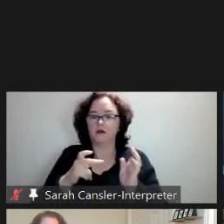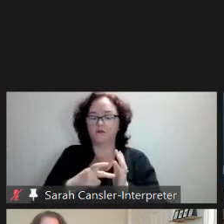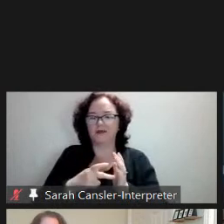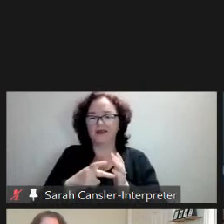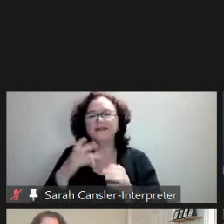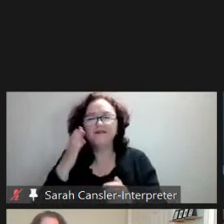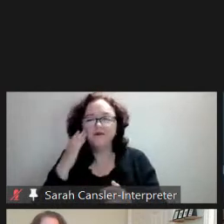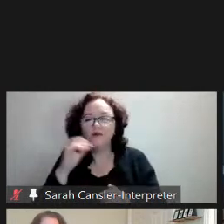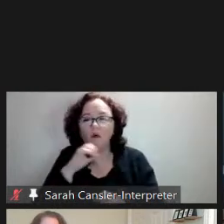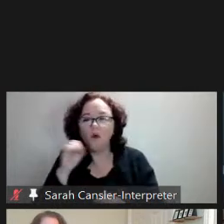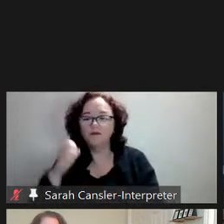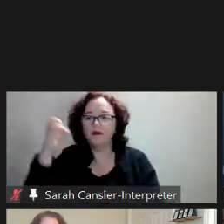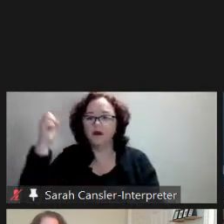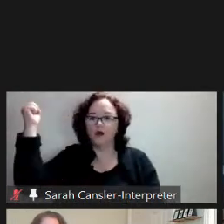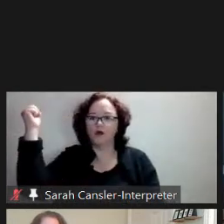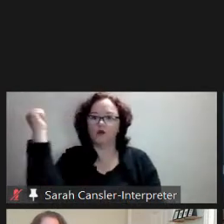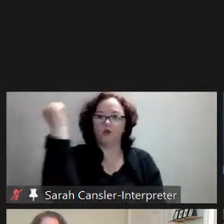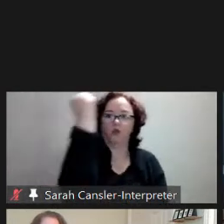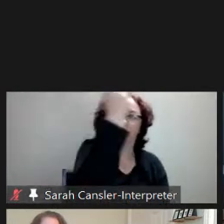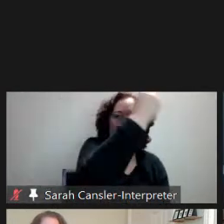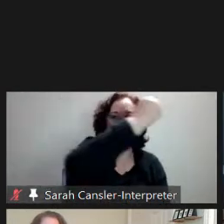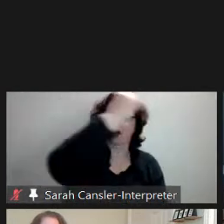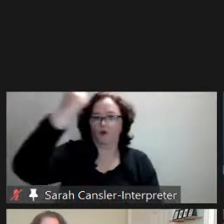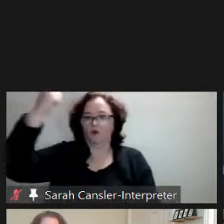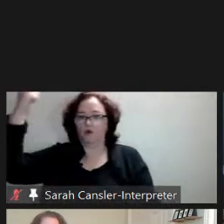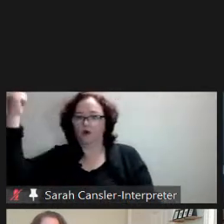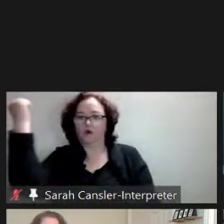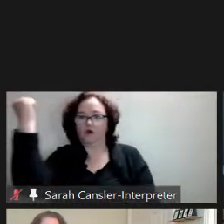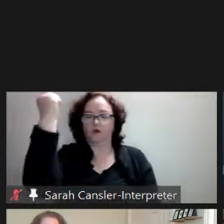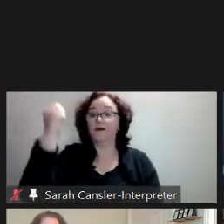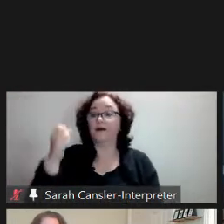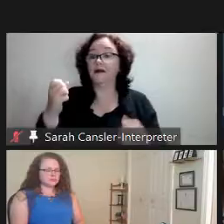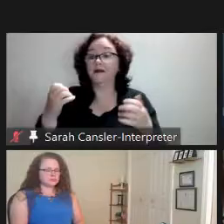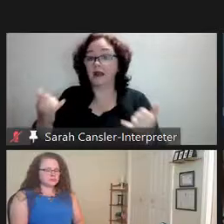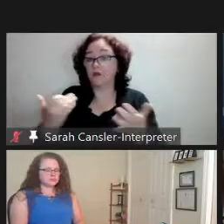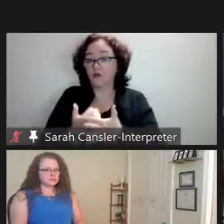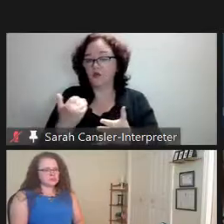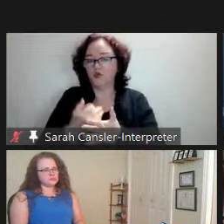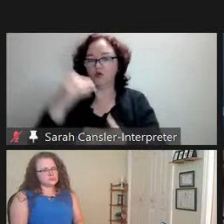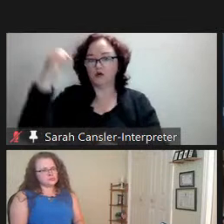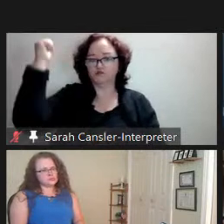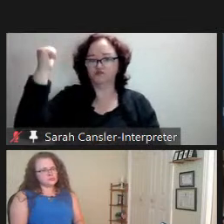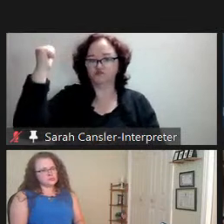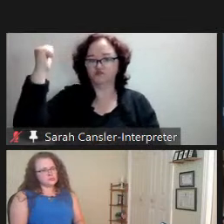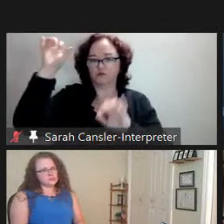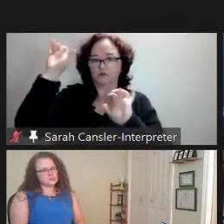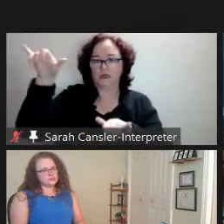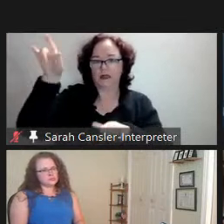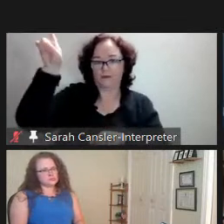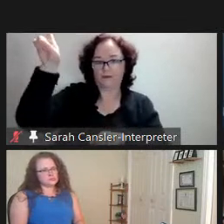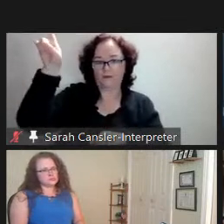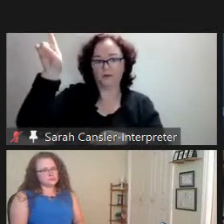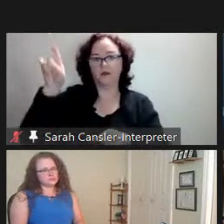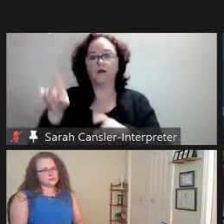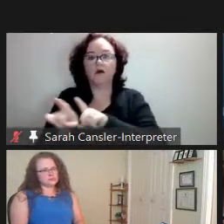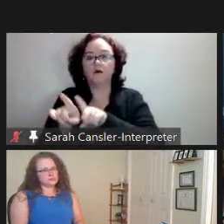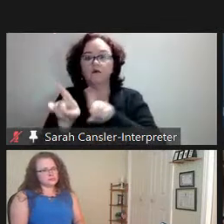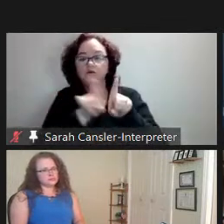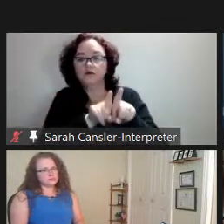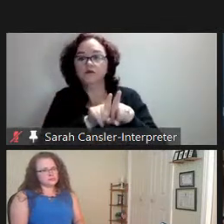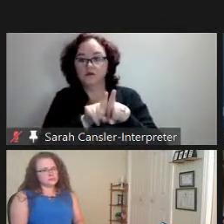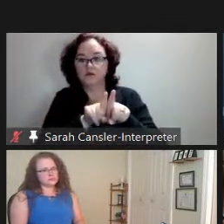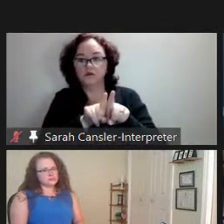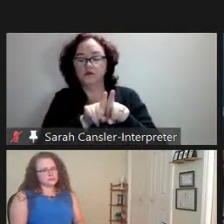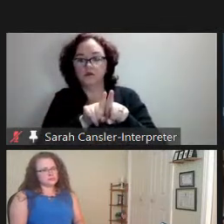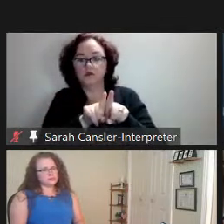ones tended to slide a little bit down the bar. Also, we added a couple